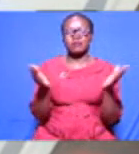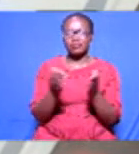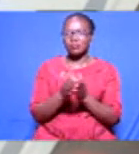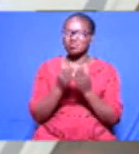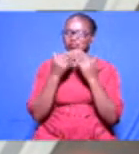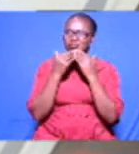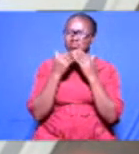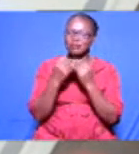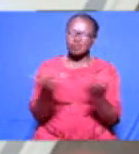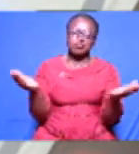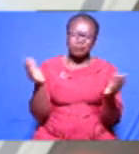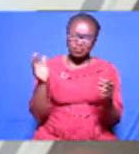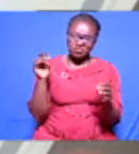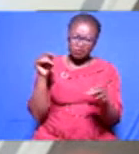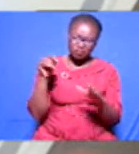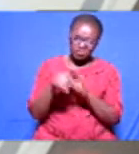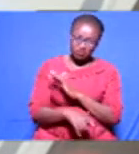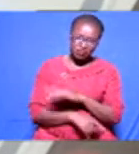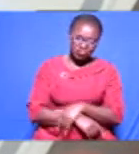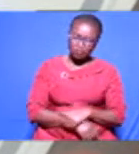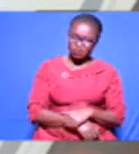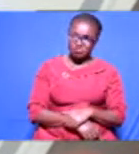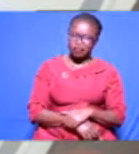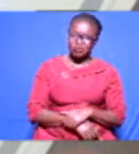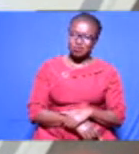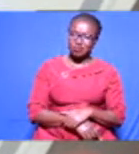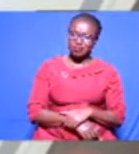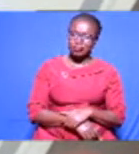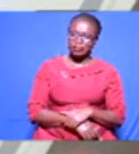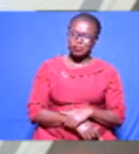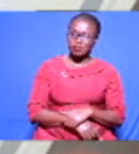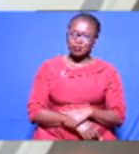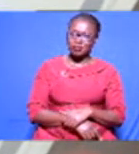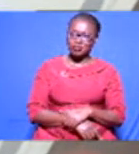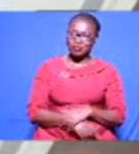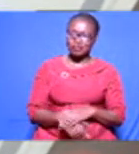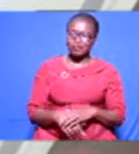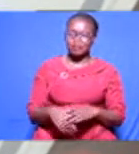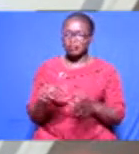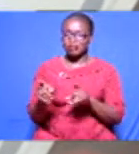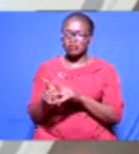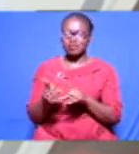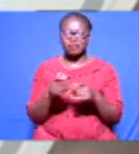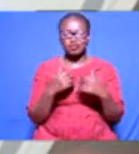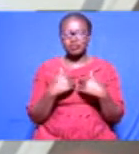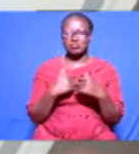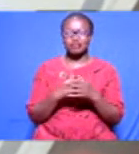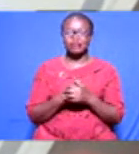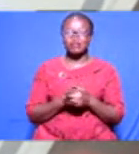wewe. End of quote. Some of the light moments there. And then we also have